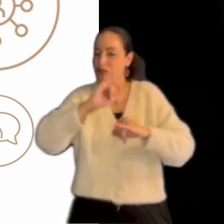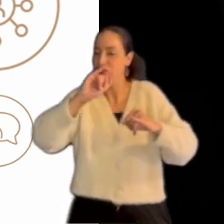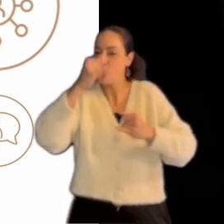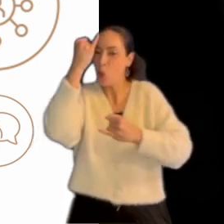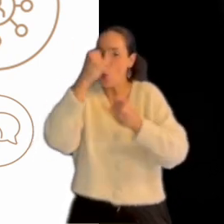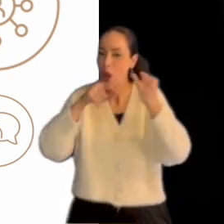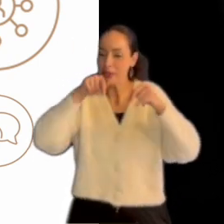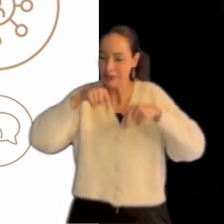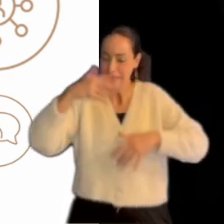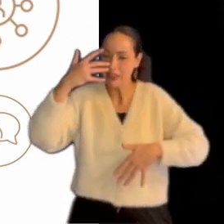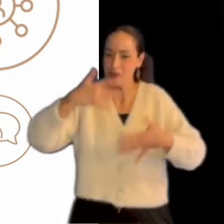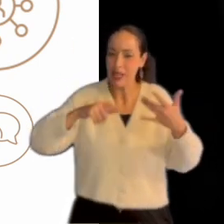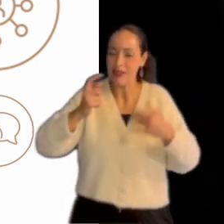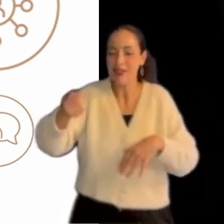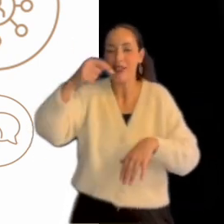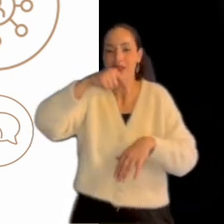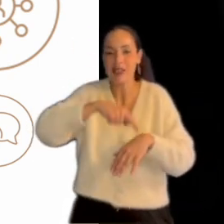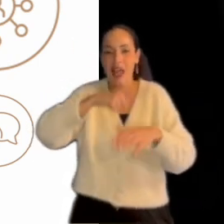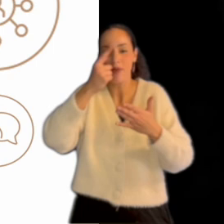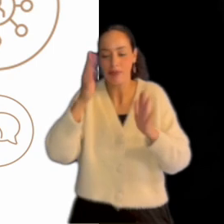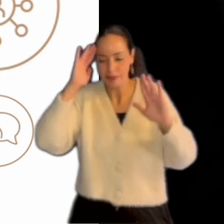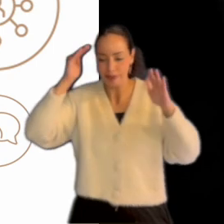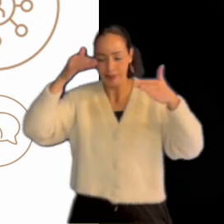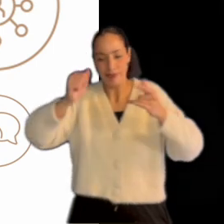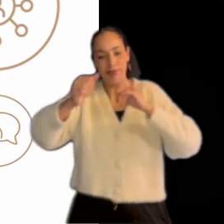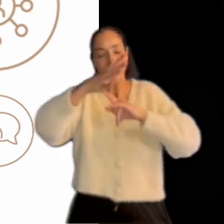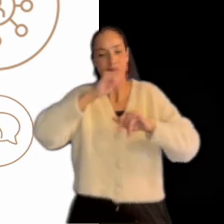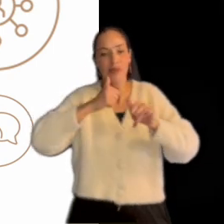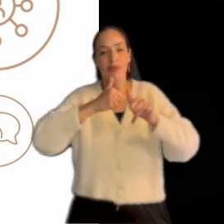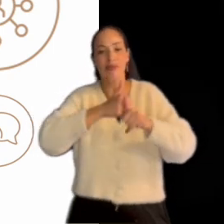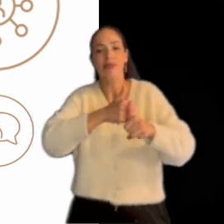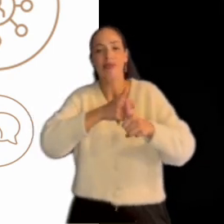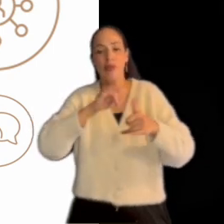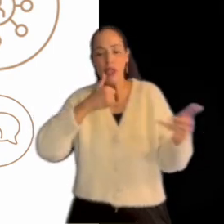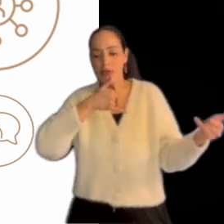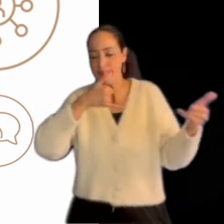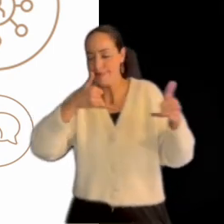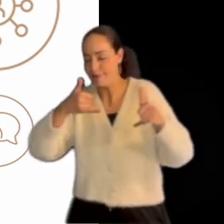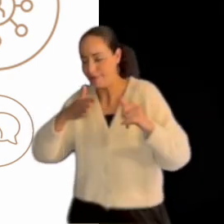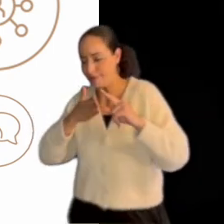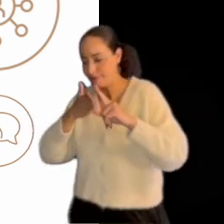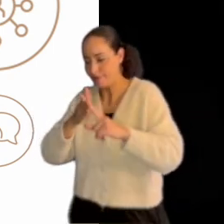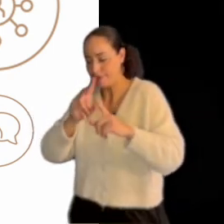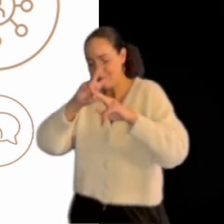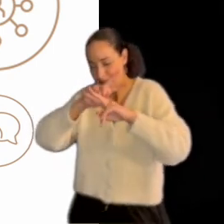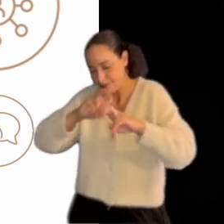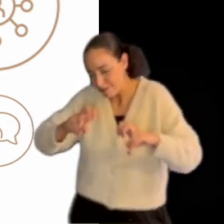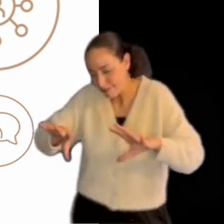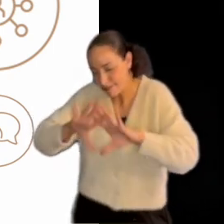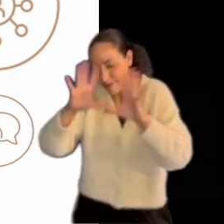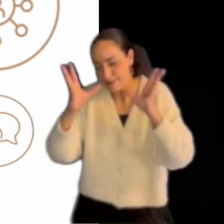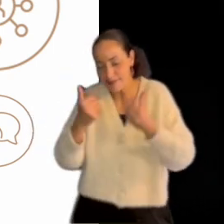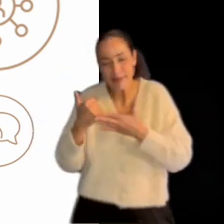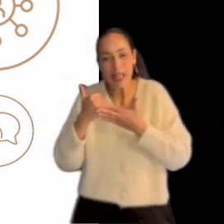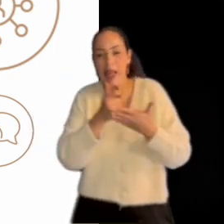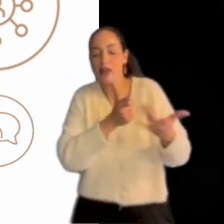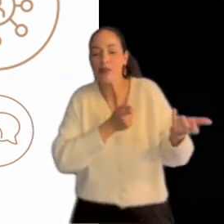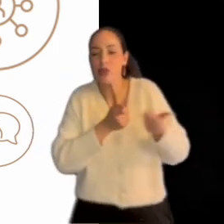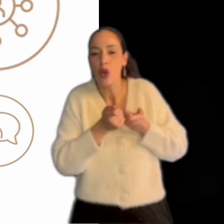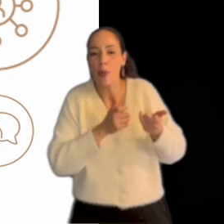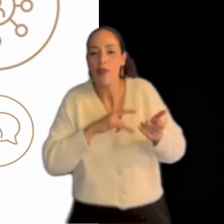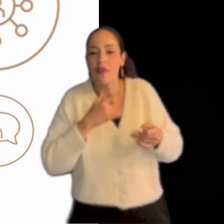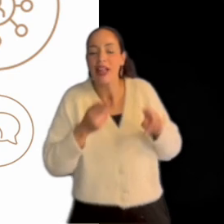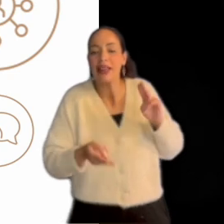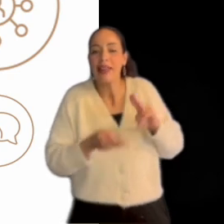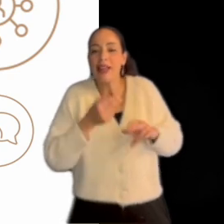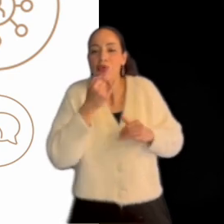him to cope and feel less worse. His assigned caseworker called him throughout the day, every 4 hours, to encourage him to eat after he shared